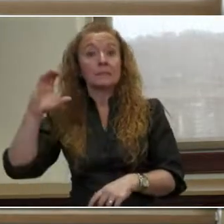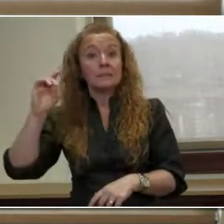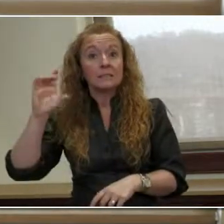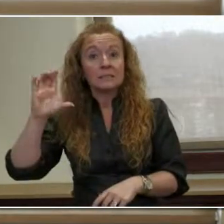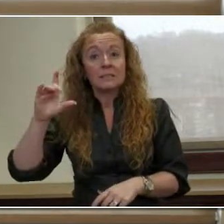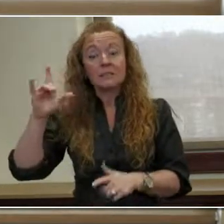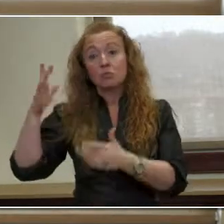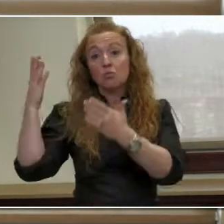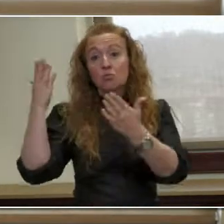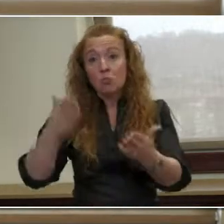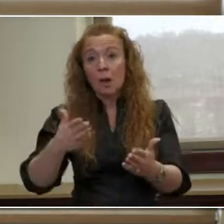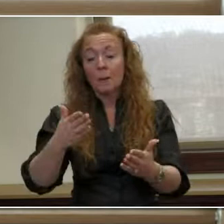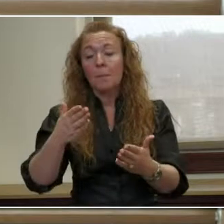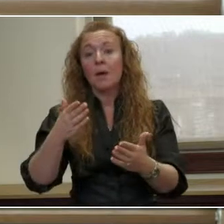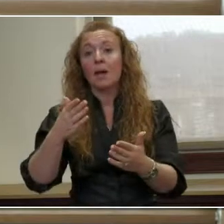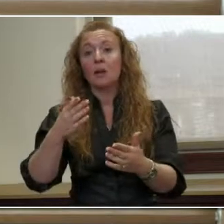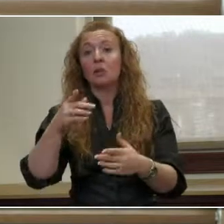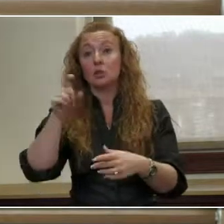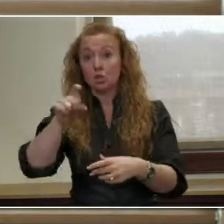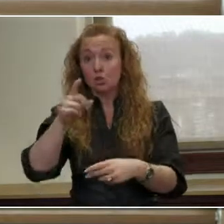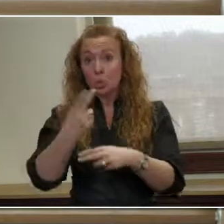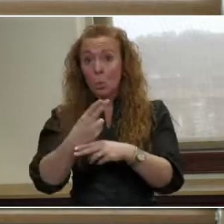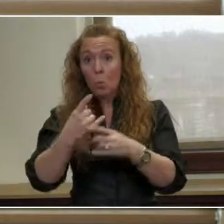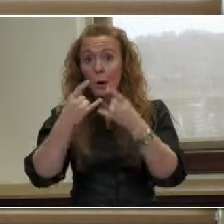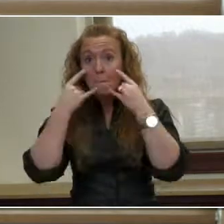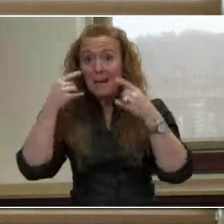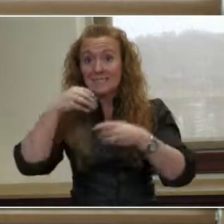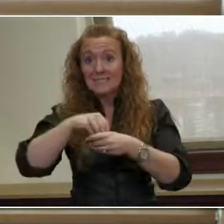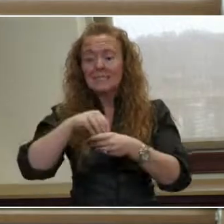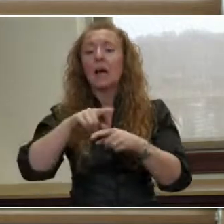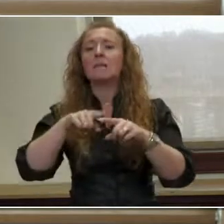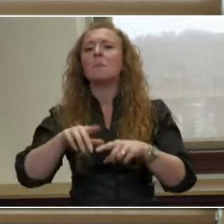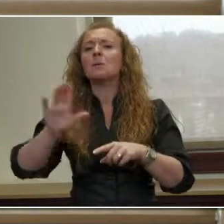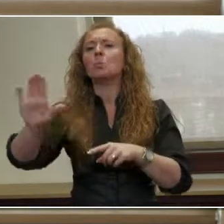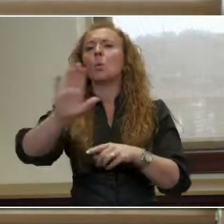CDC recommends public indoor mask wearing depends